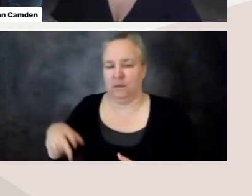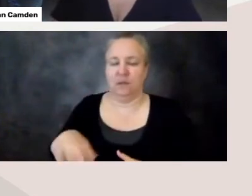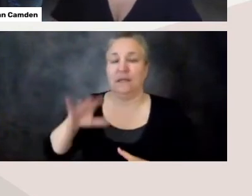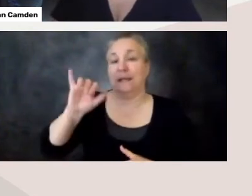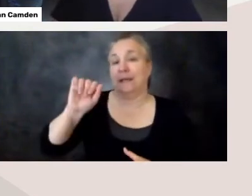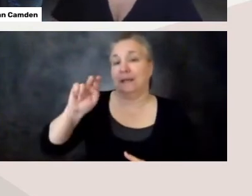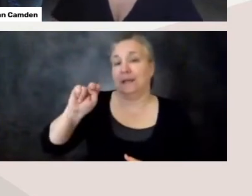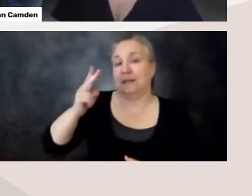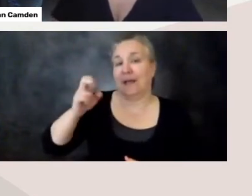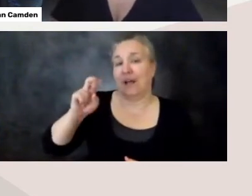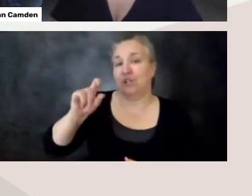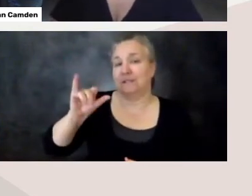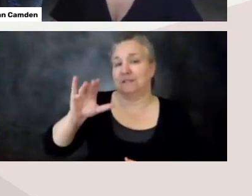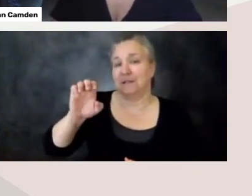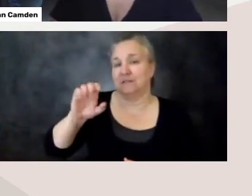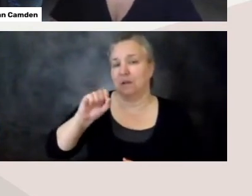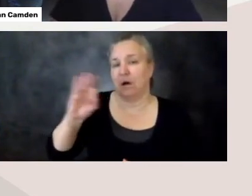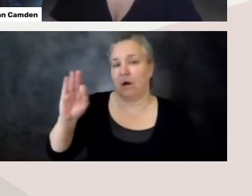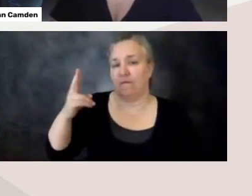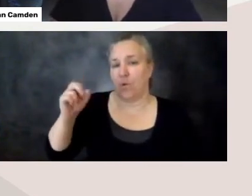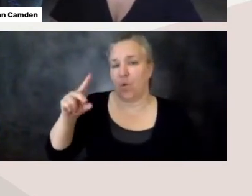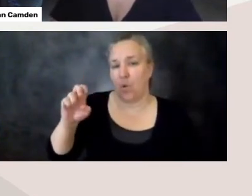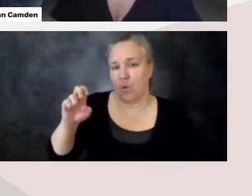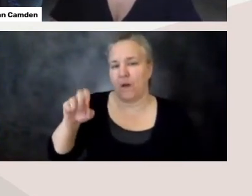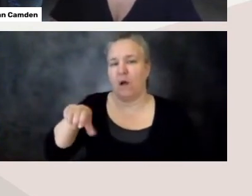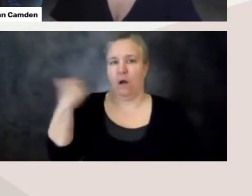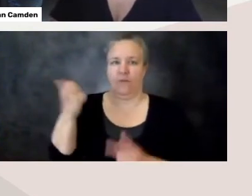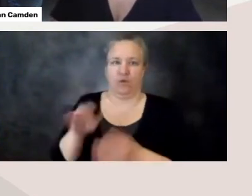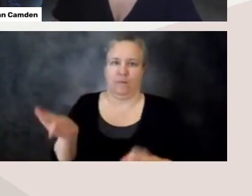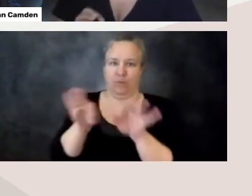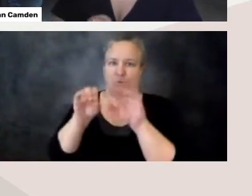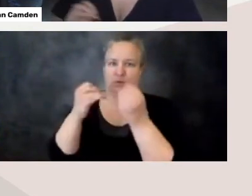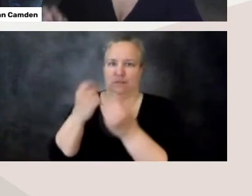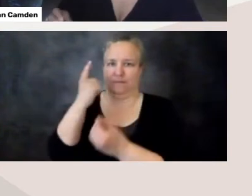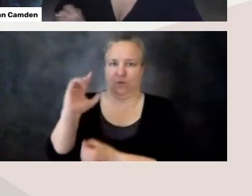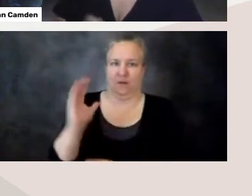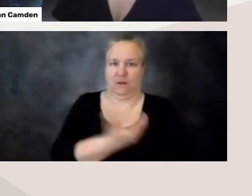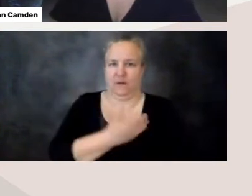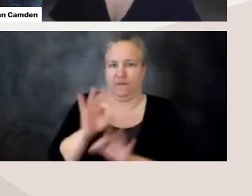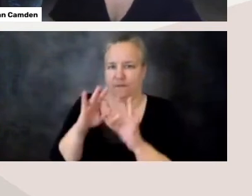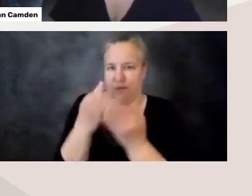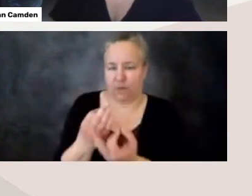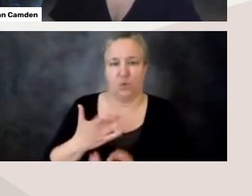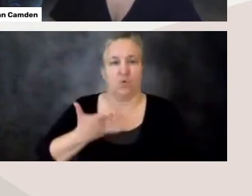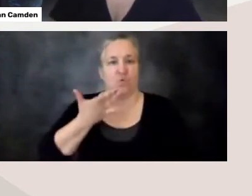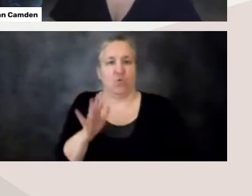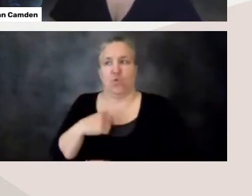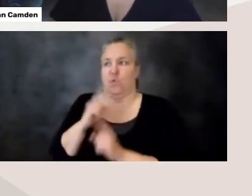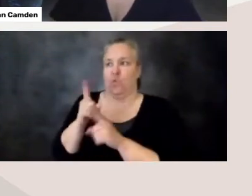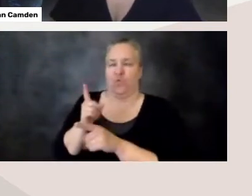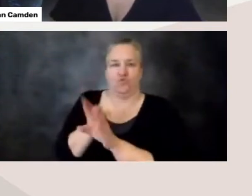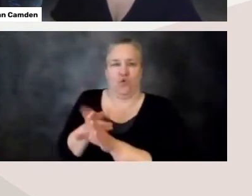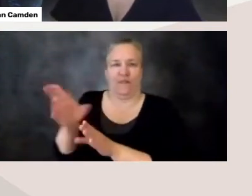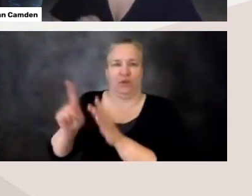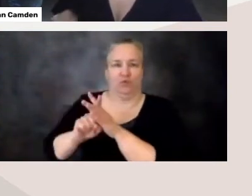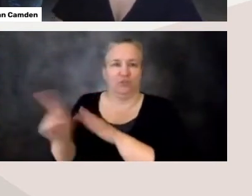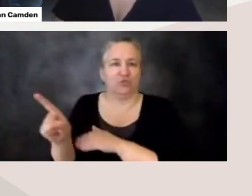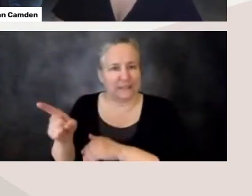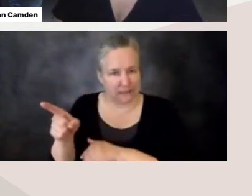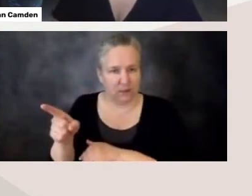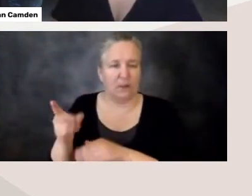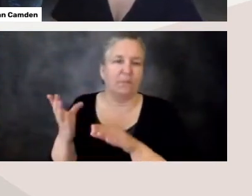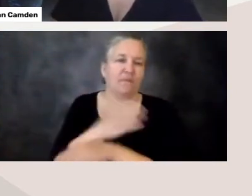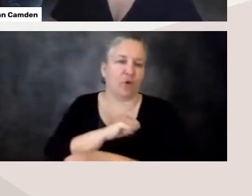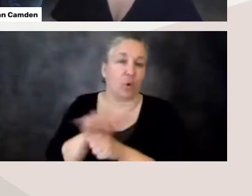another organization that's been really important to our family. We were fortunate enough to go on one of the retreats before